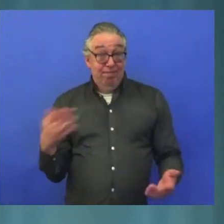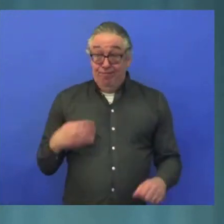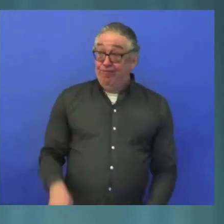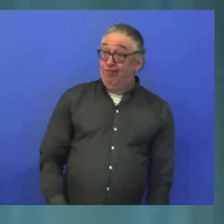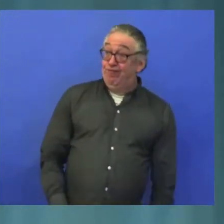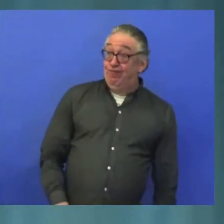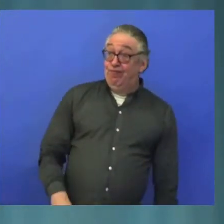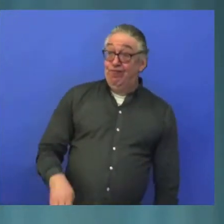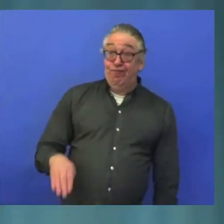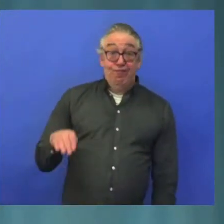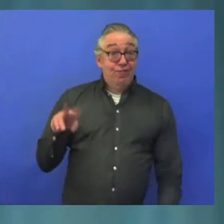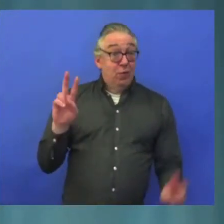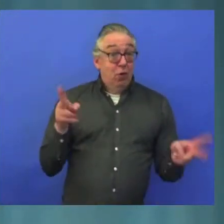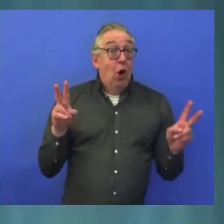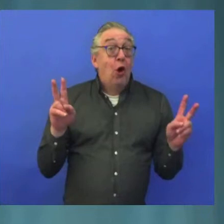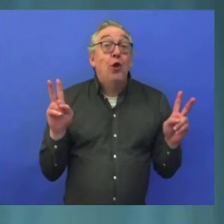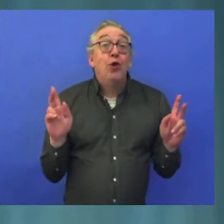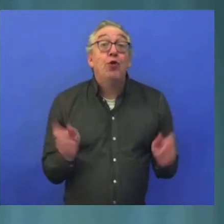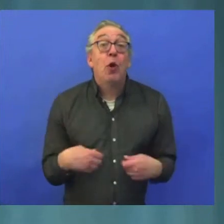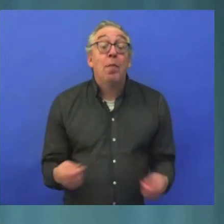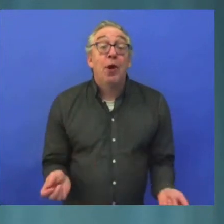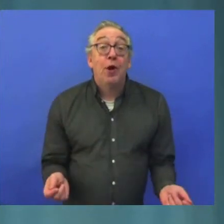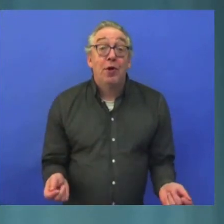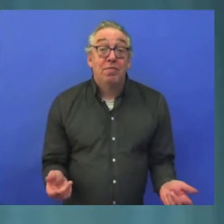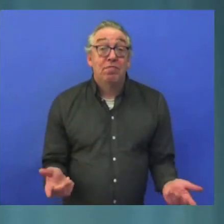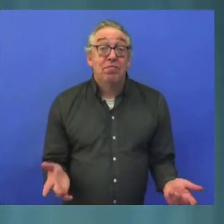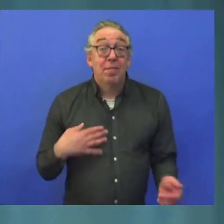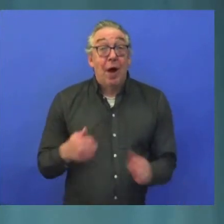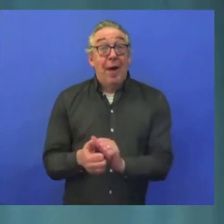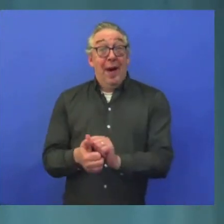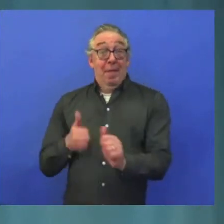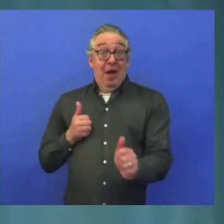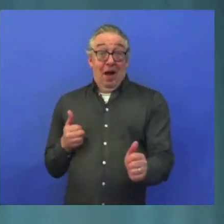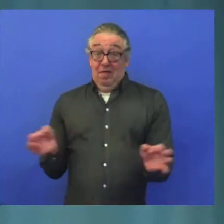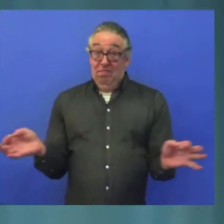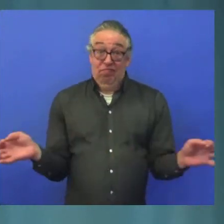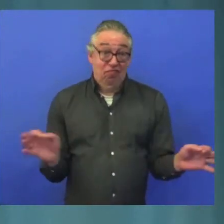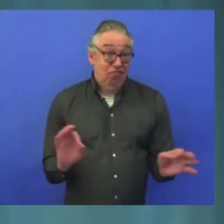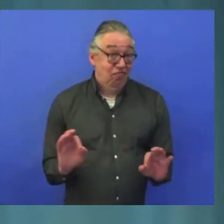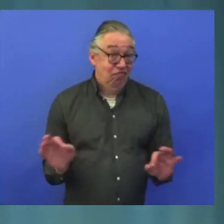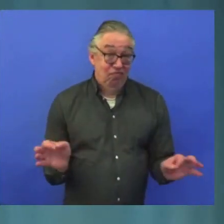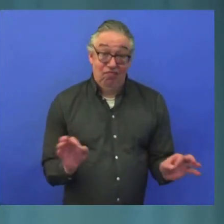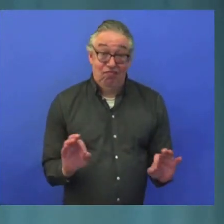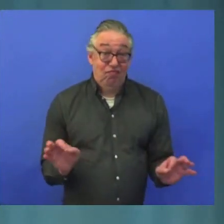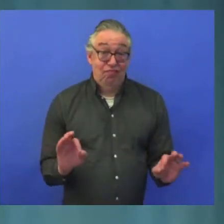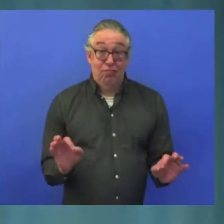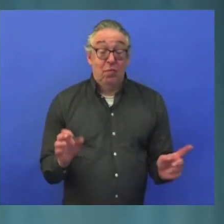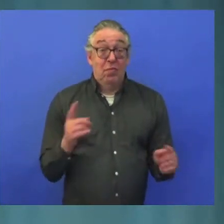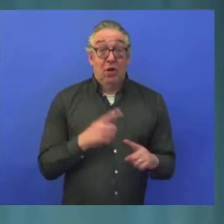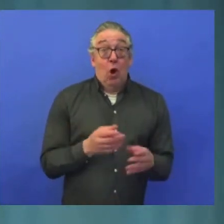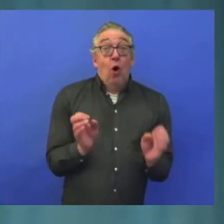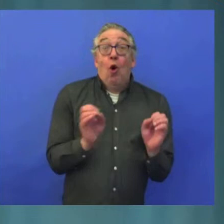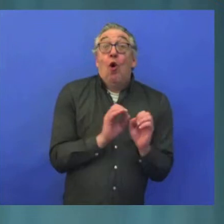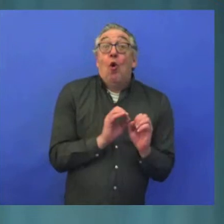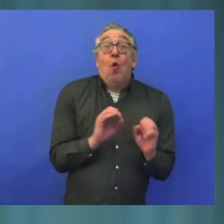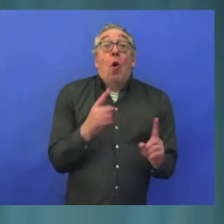normal. There were no one behind that told, take care, you may not see it, and